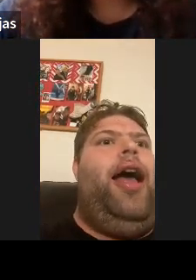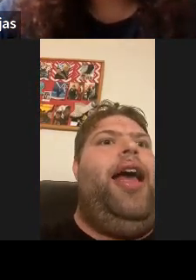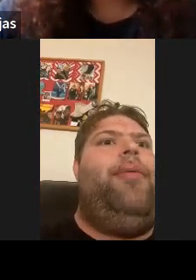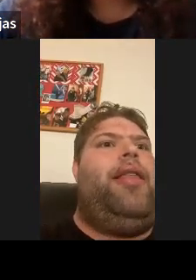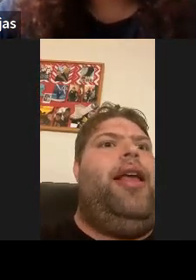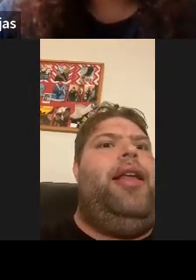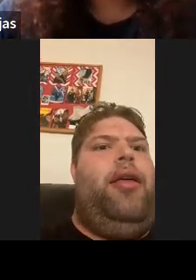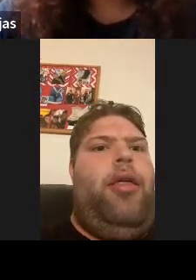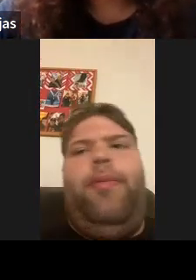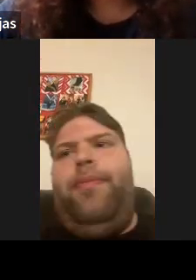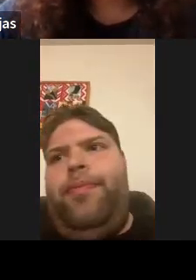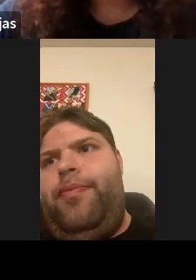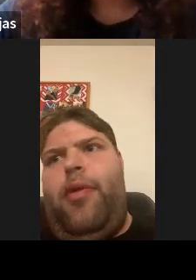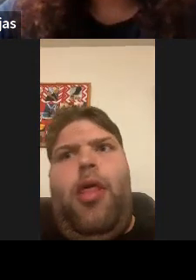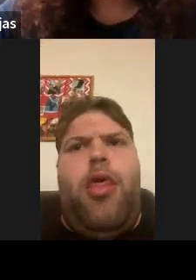although I have a slightly